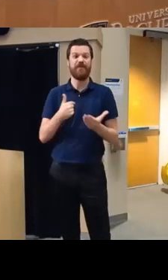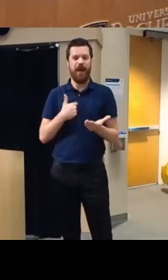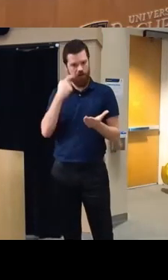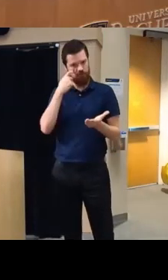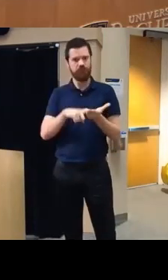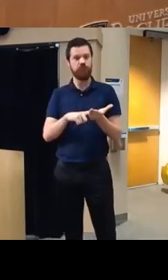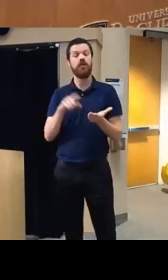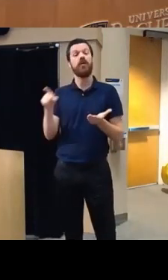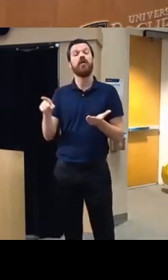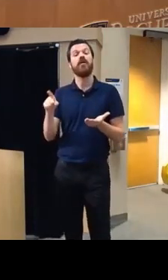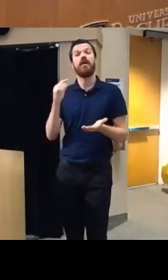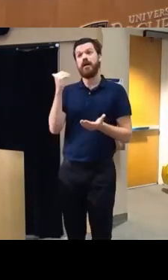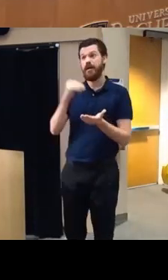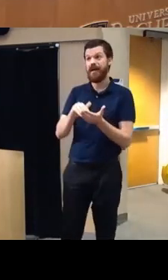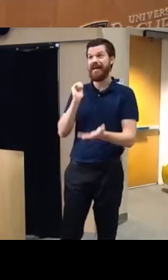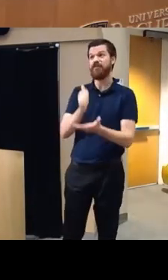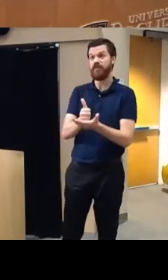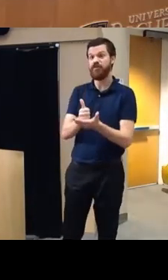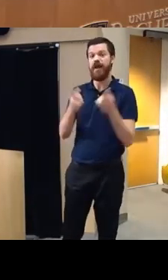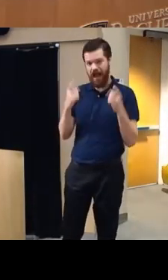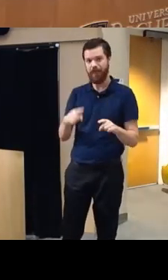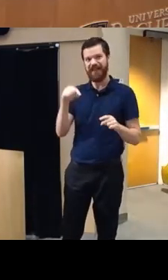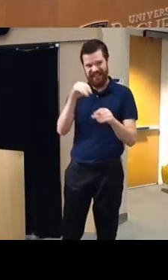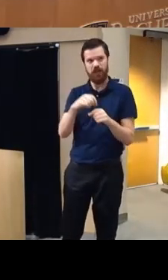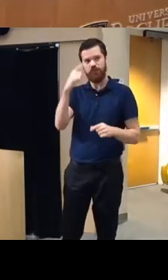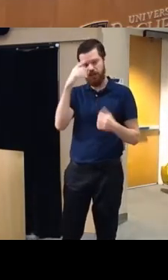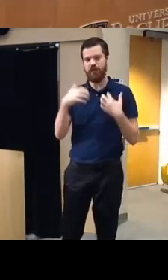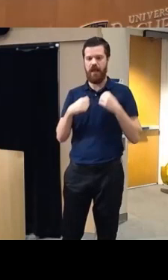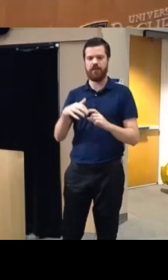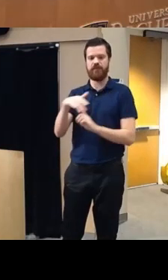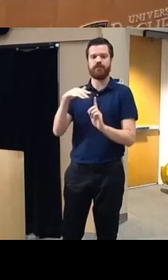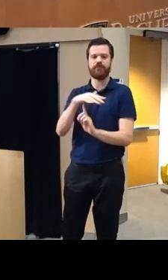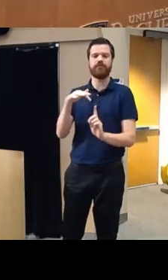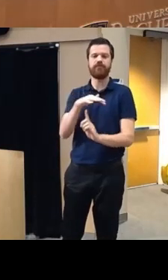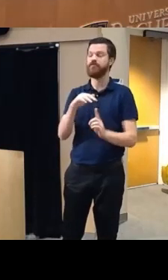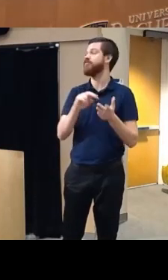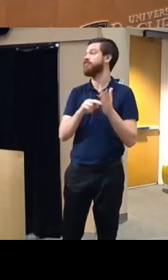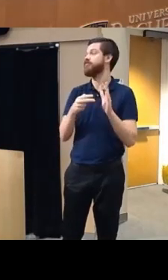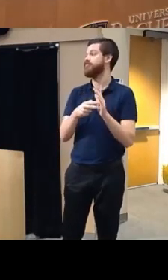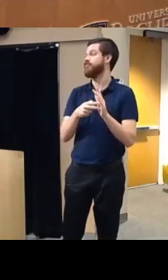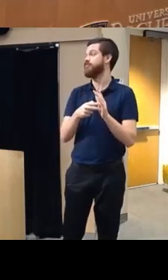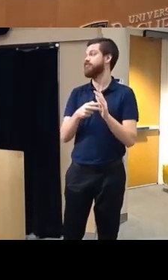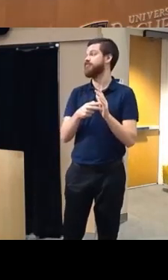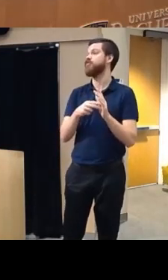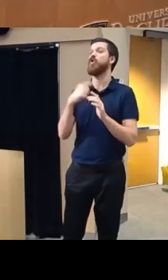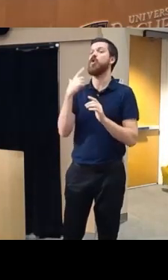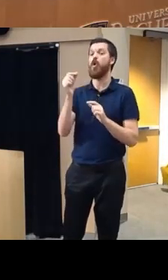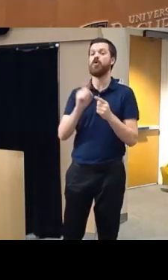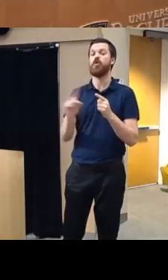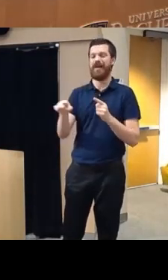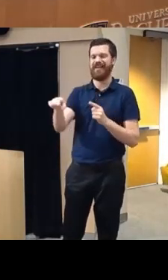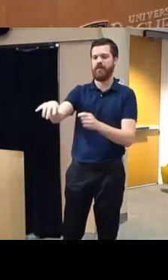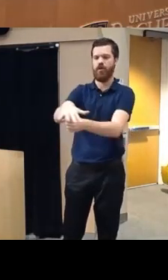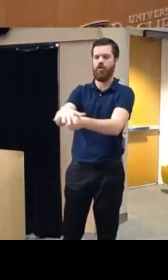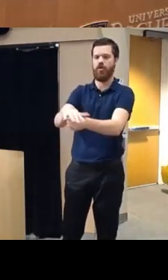being these interventions, I just want to remind everybody, happened in mental health settings. Oh, right. So you're going to where the people are, right? Rather